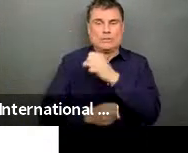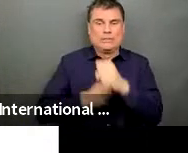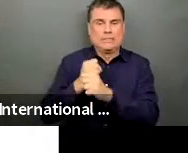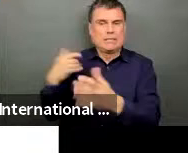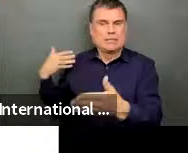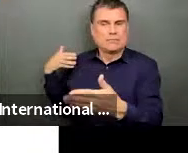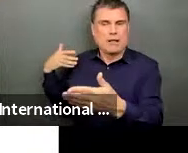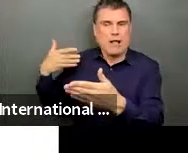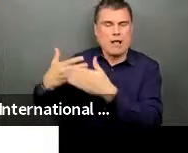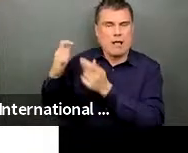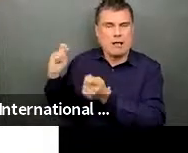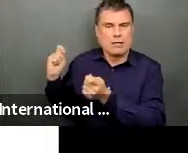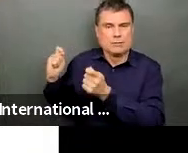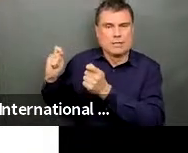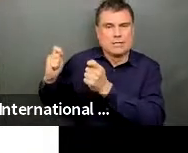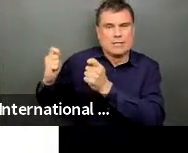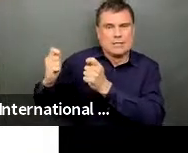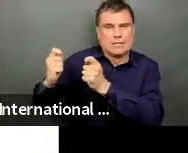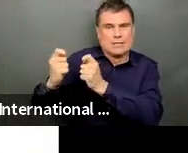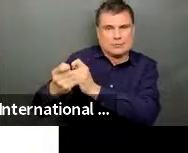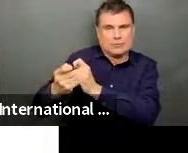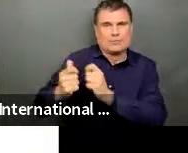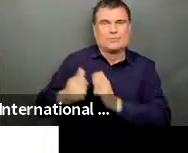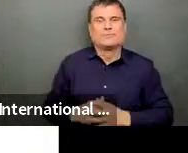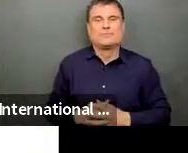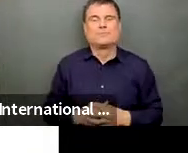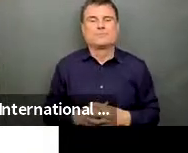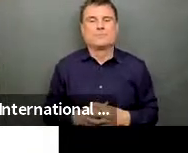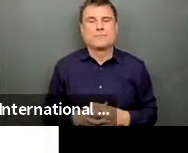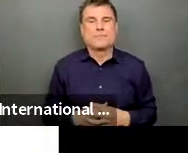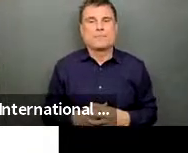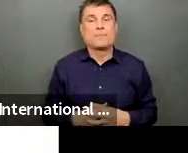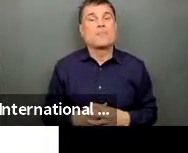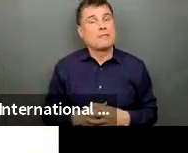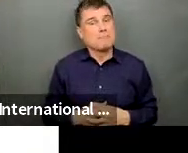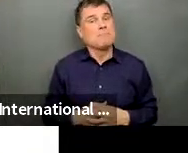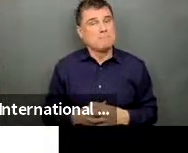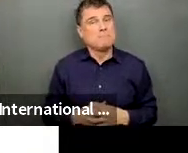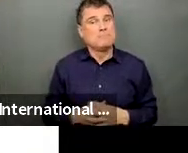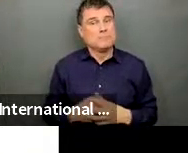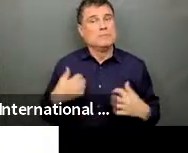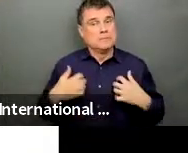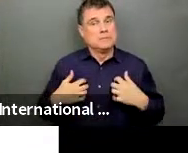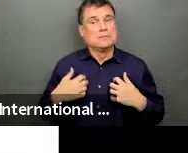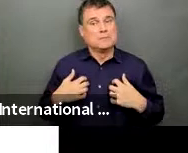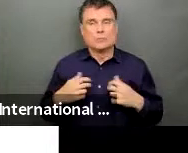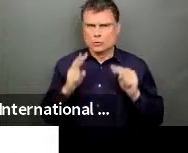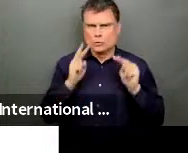Christopher explained this before. After experiencing SRB transition,